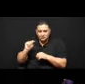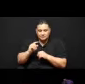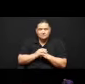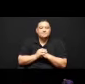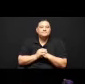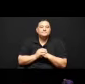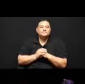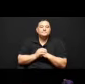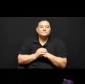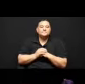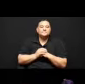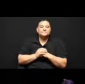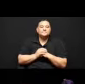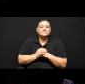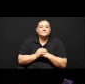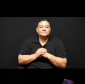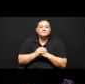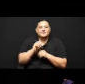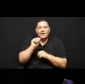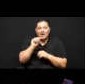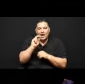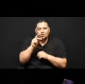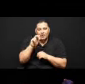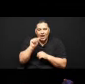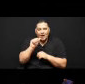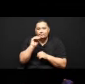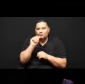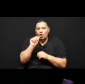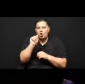Andrea Martinez,